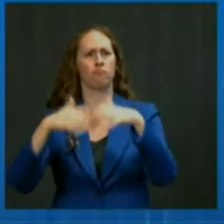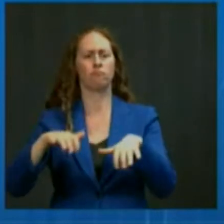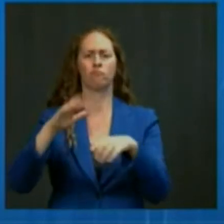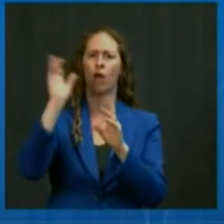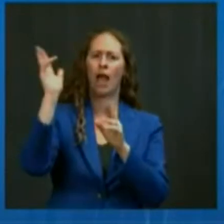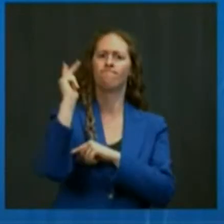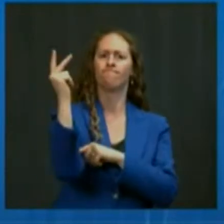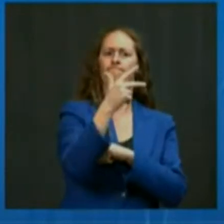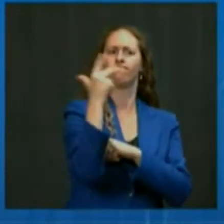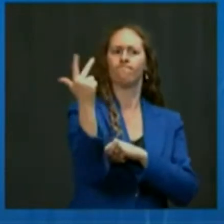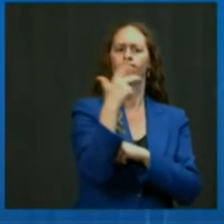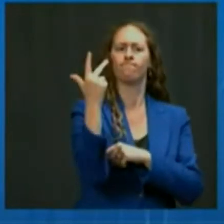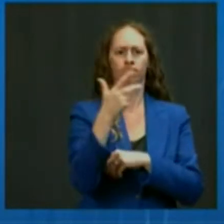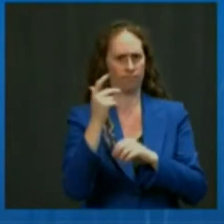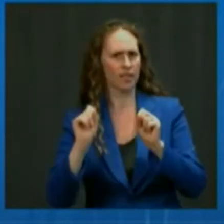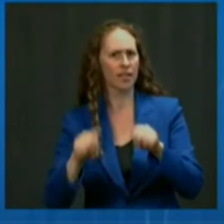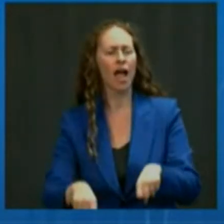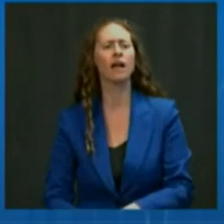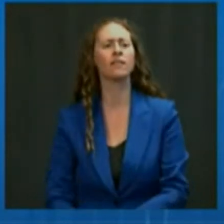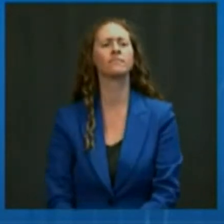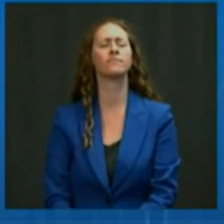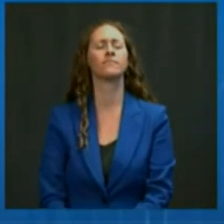the use of life-saving treatments.